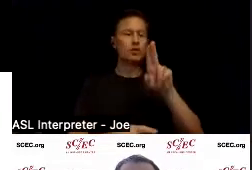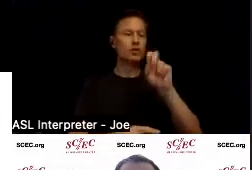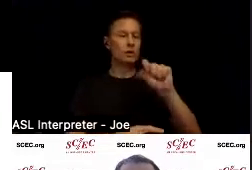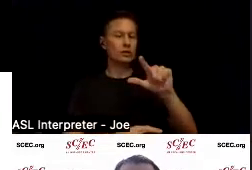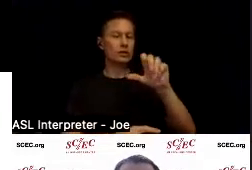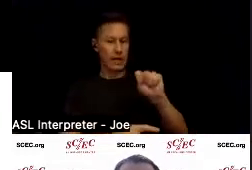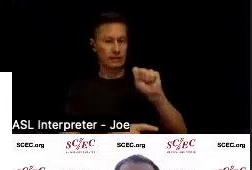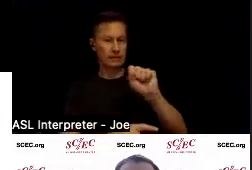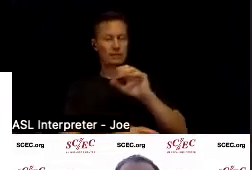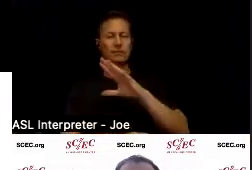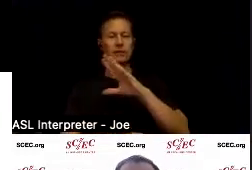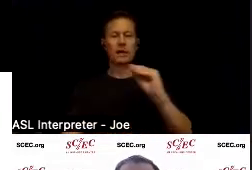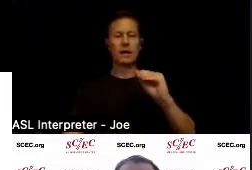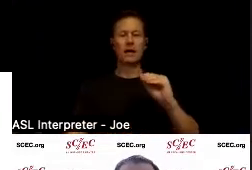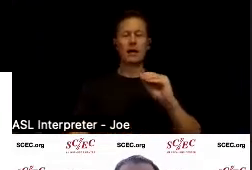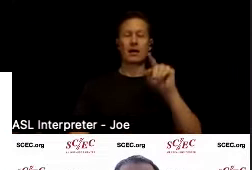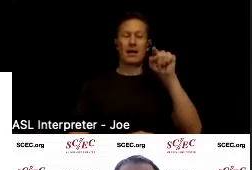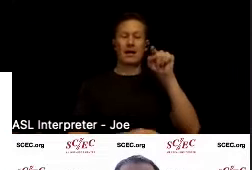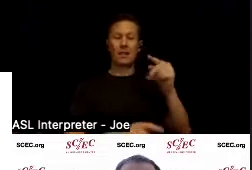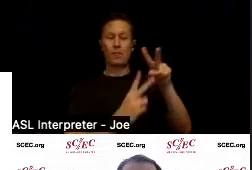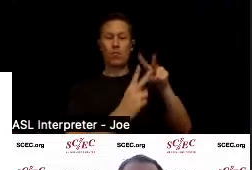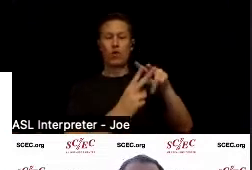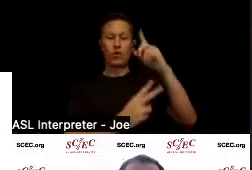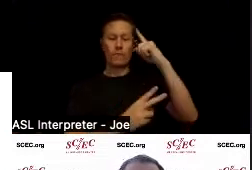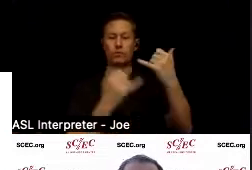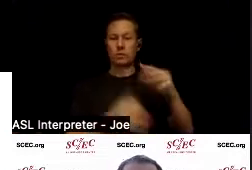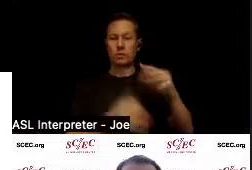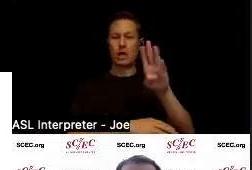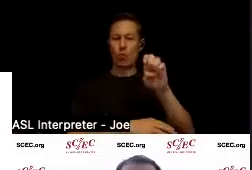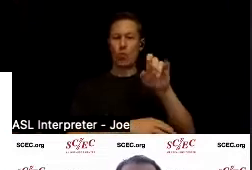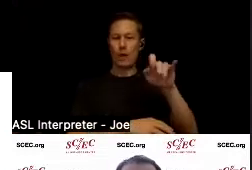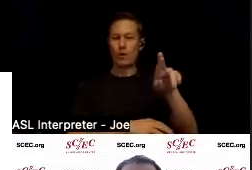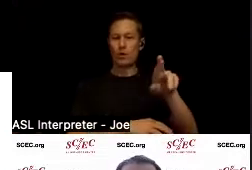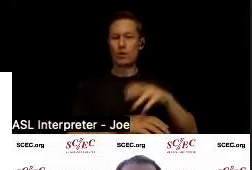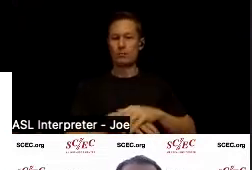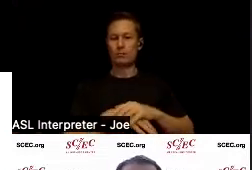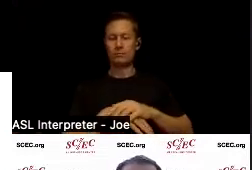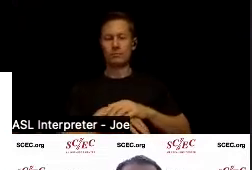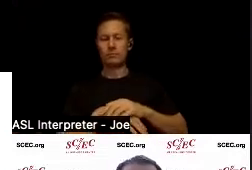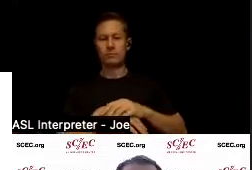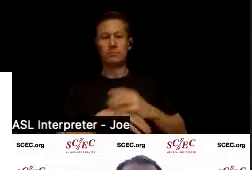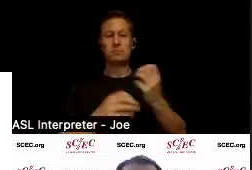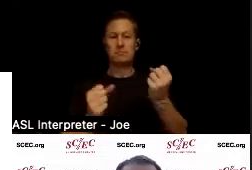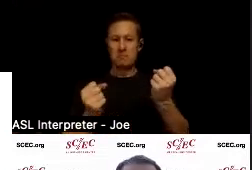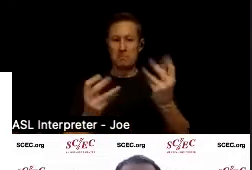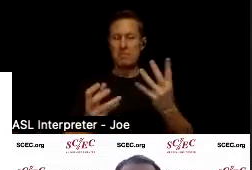the USGS is a partner in today's webinar, as they are in much of the work that we